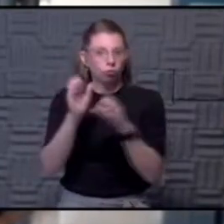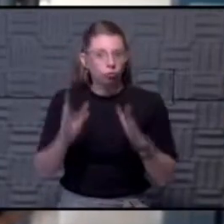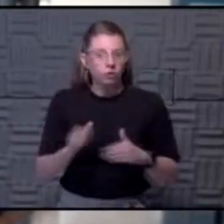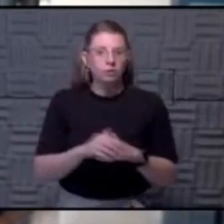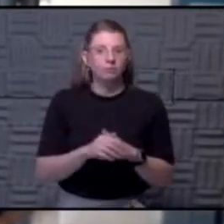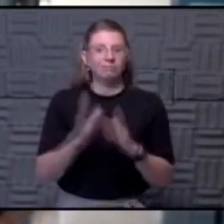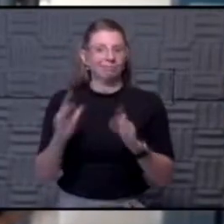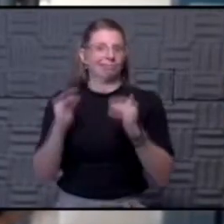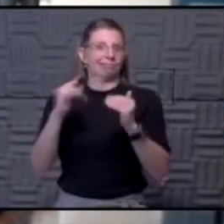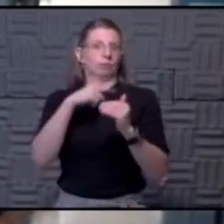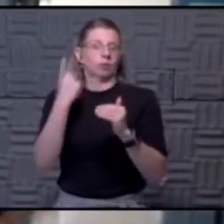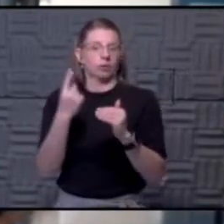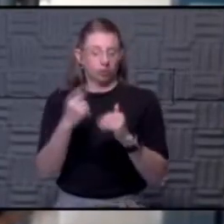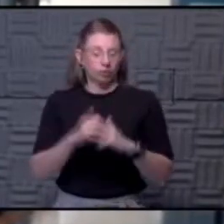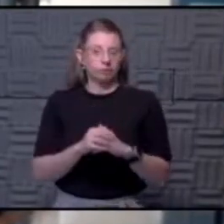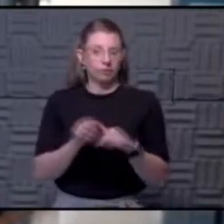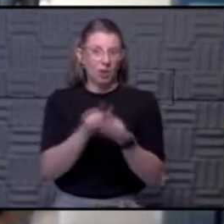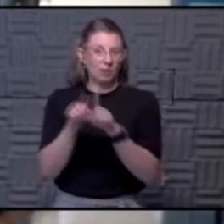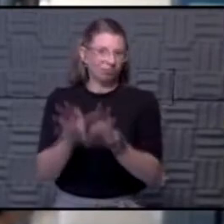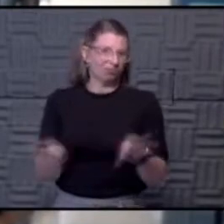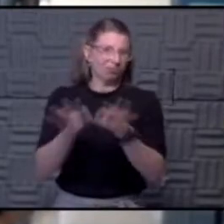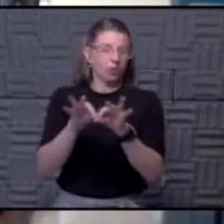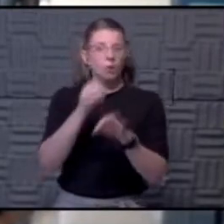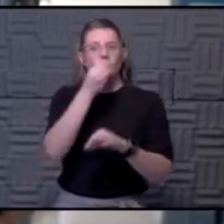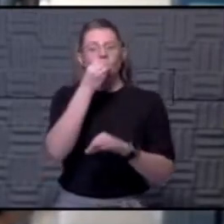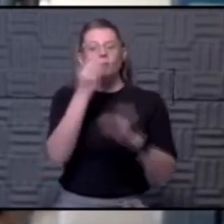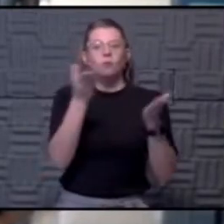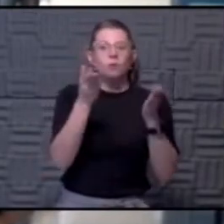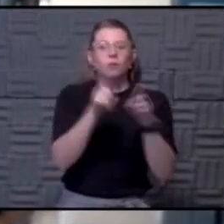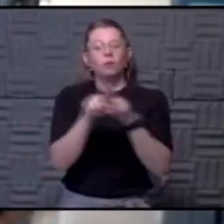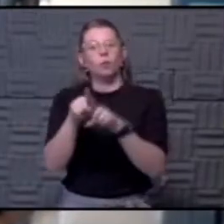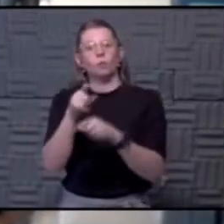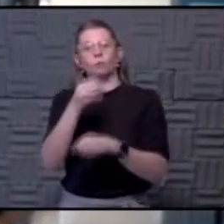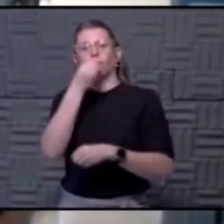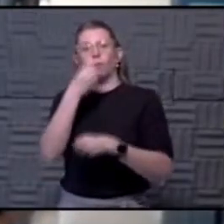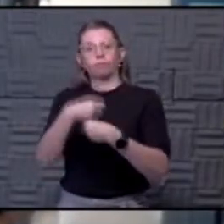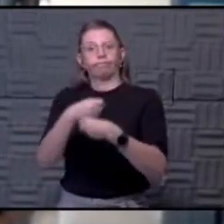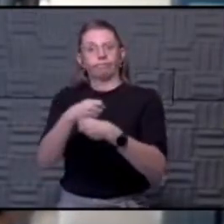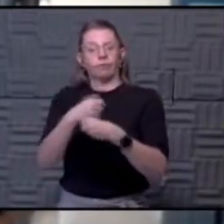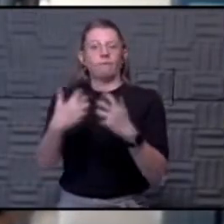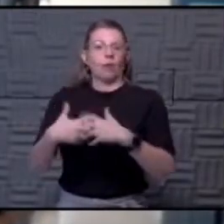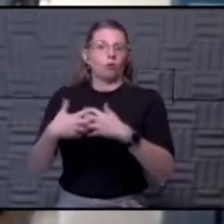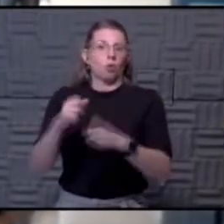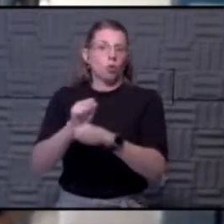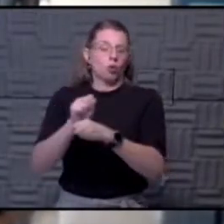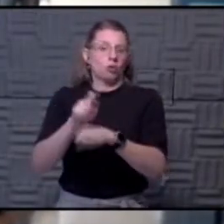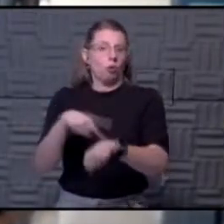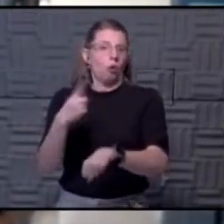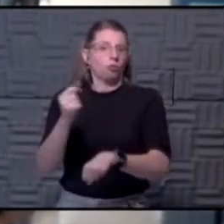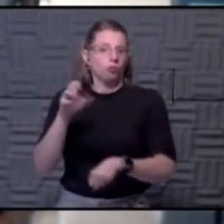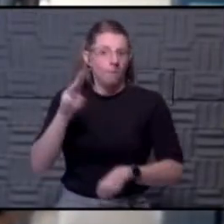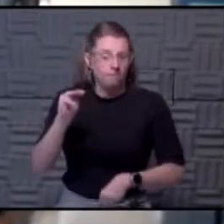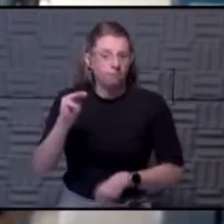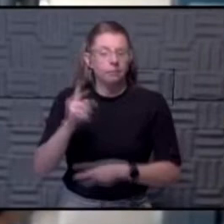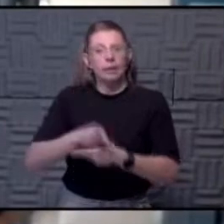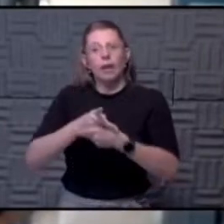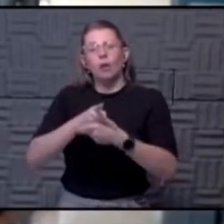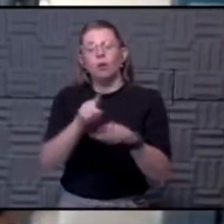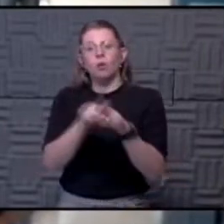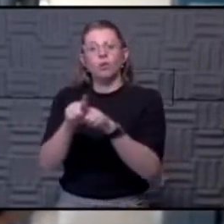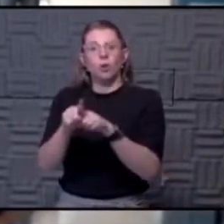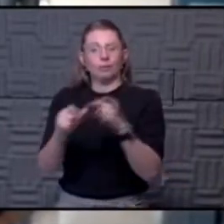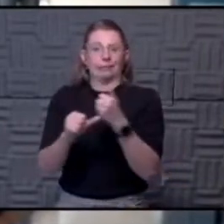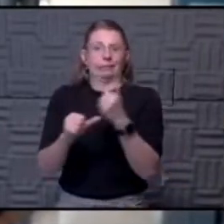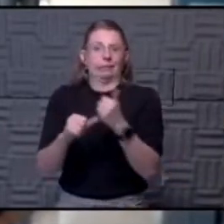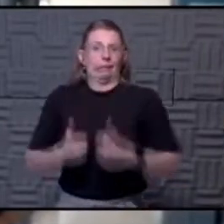high risk and are critical infrastructure, food service and food manufacturing, factory workers, long-term care and assisted living. So they are